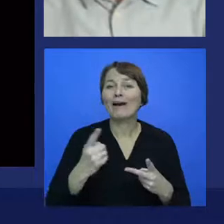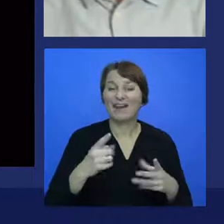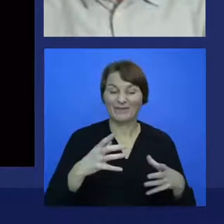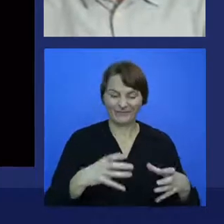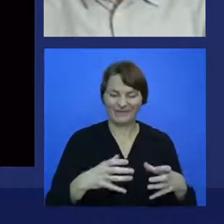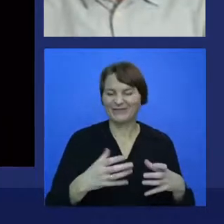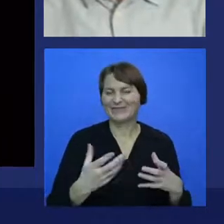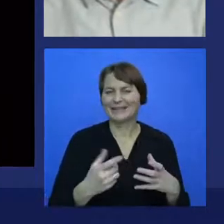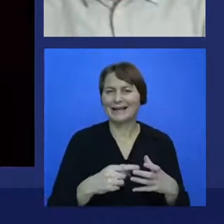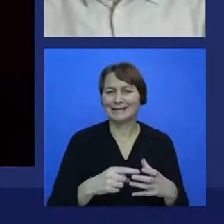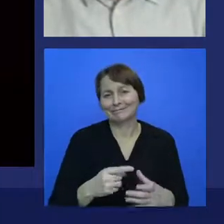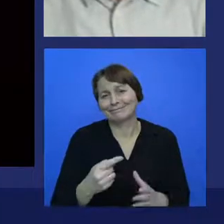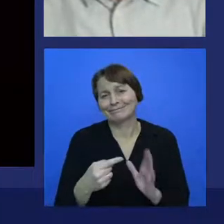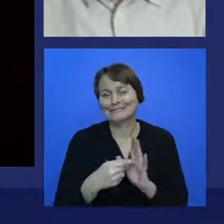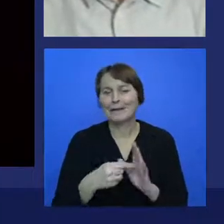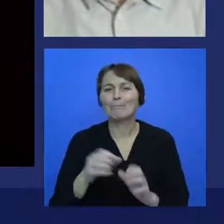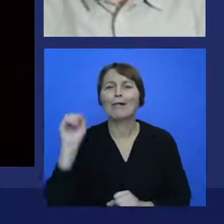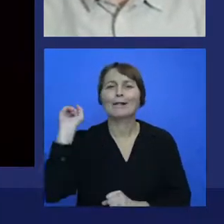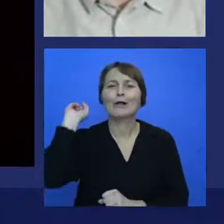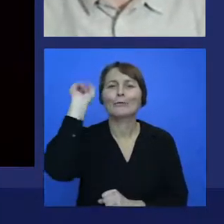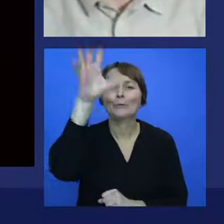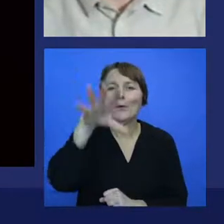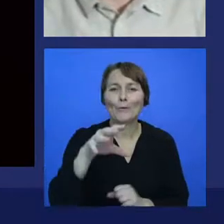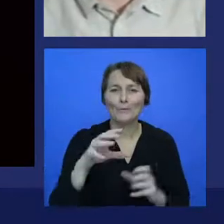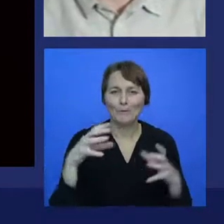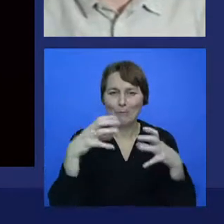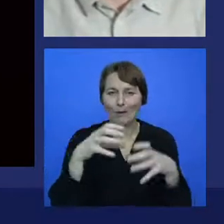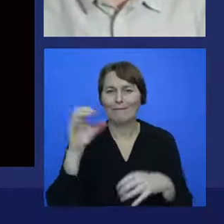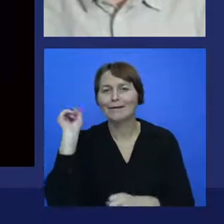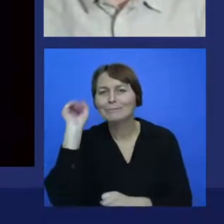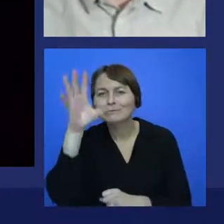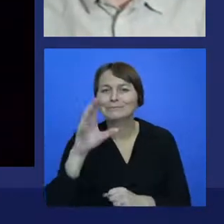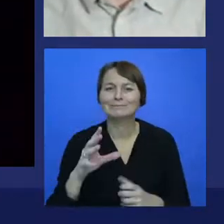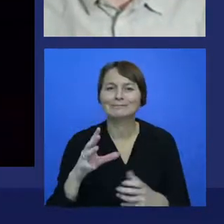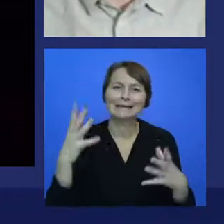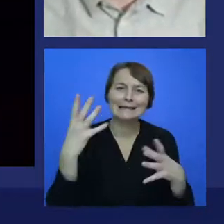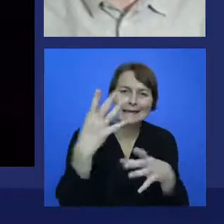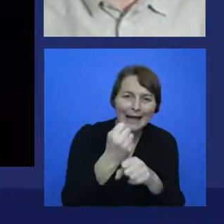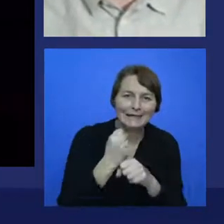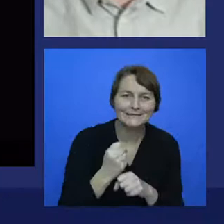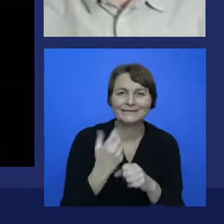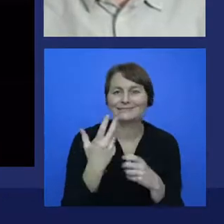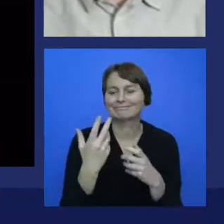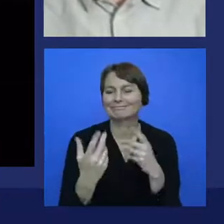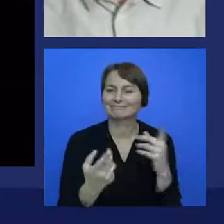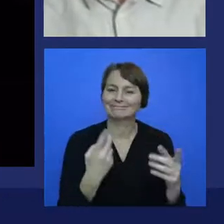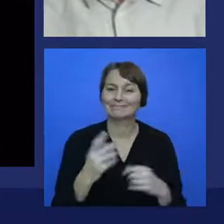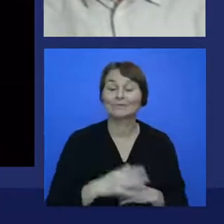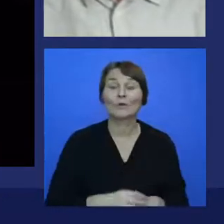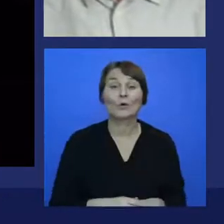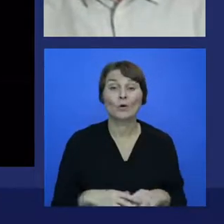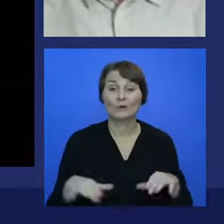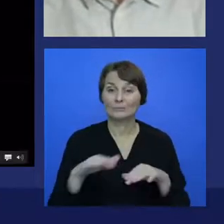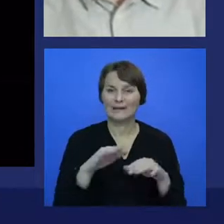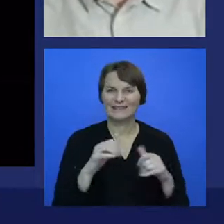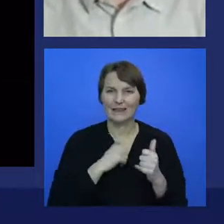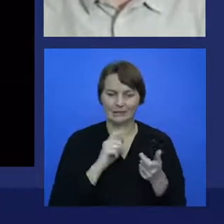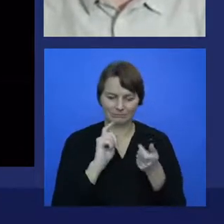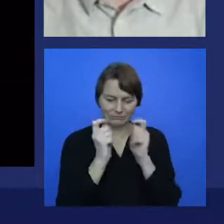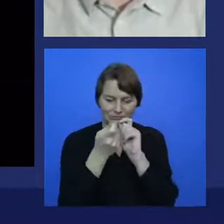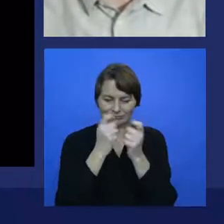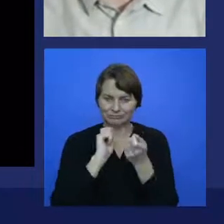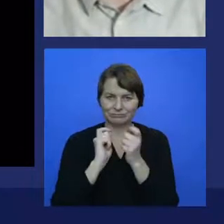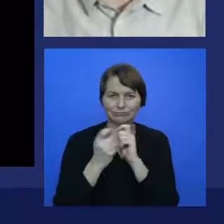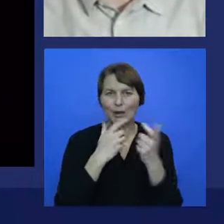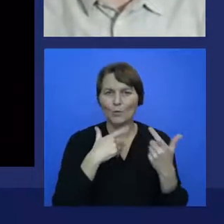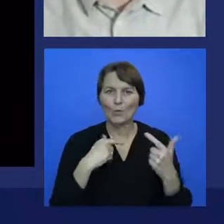badly catch because neither of us are very coordinated. And we can use the space in sort of any way we want in that sort